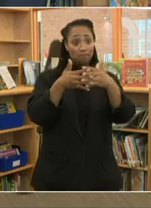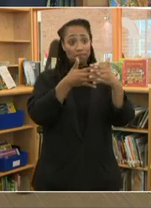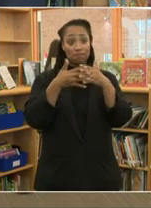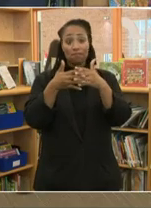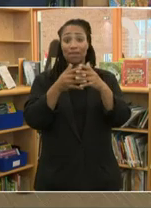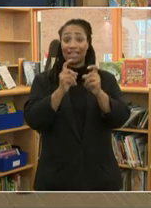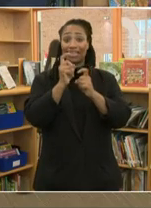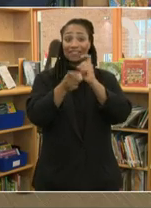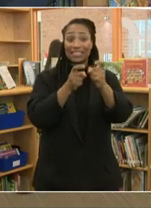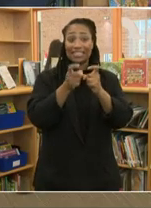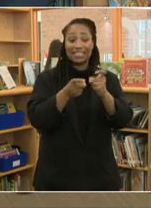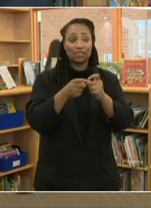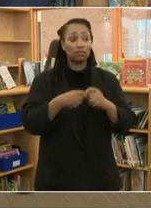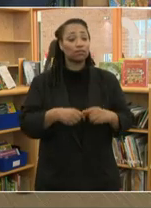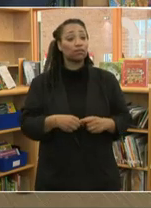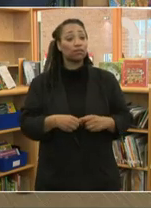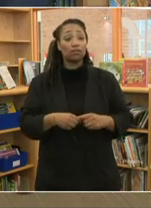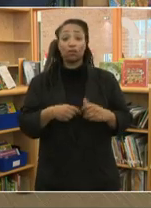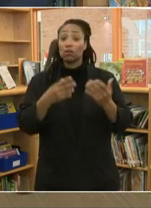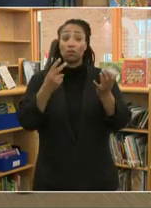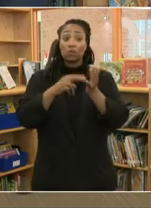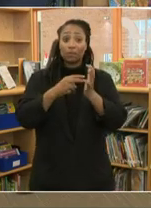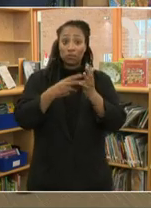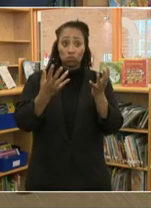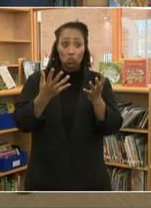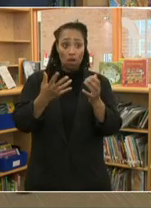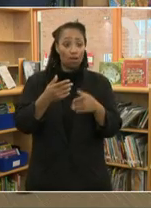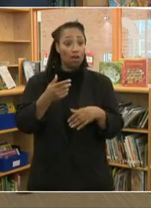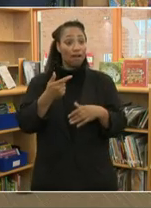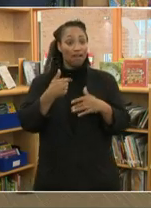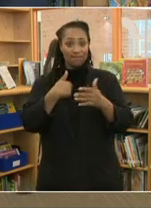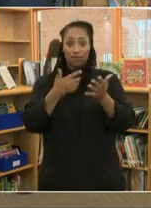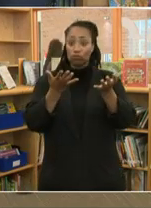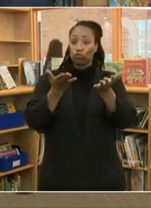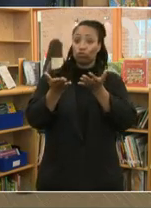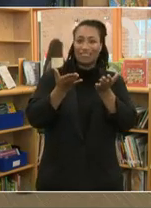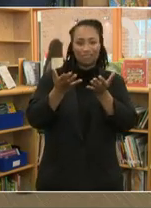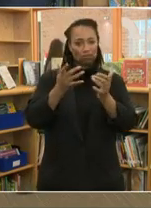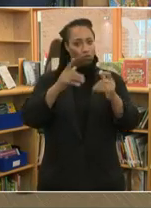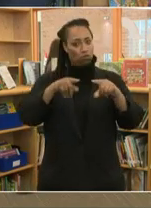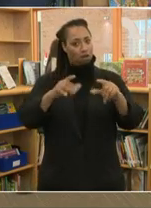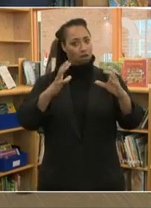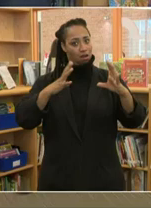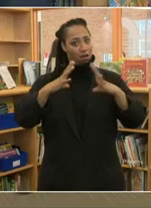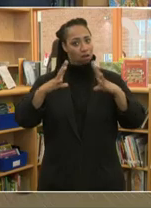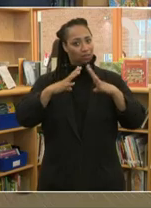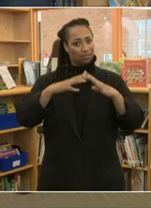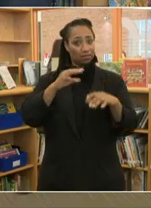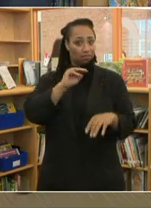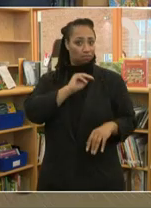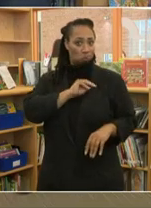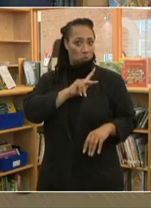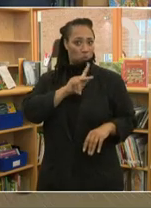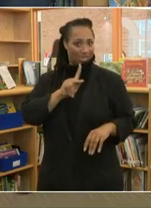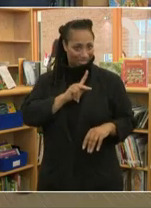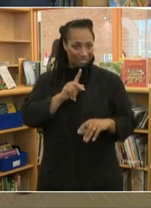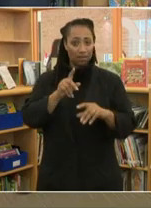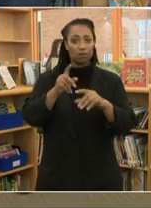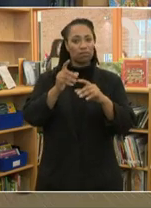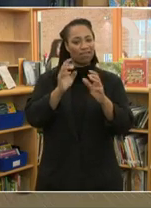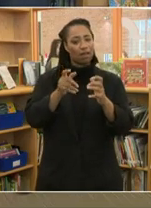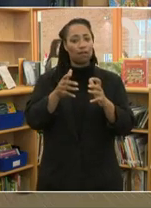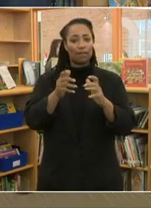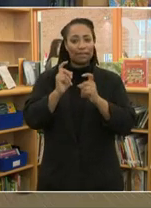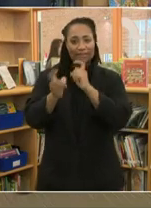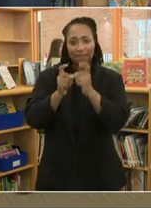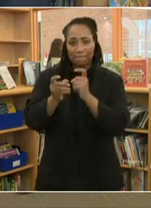federally recognized days of service to make giving back a year-round event. So starting with MLK in January, working towards 9/11, which